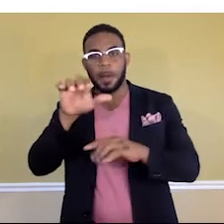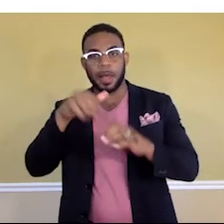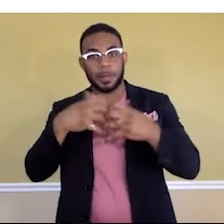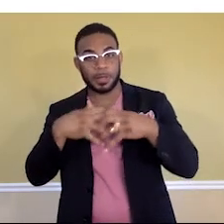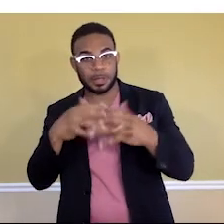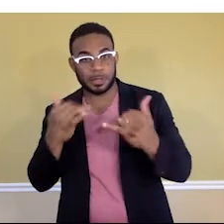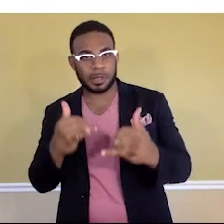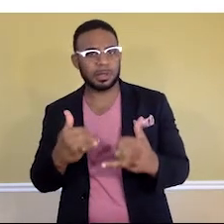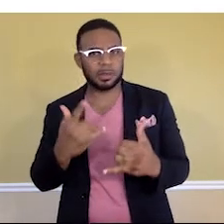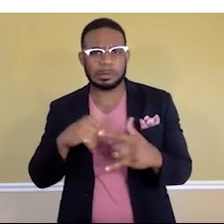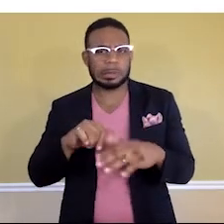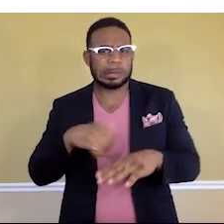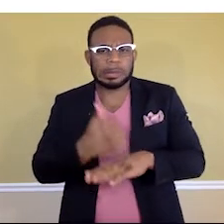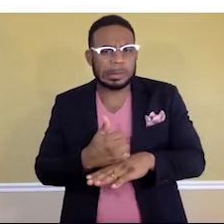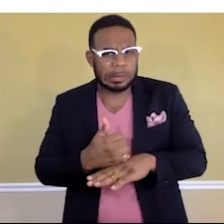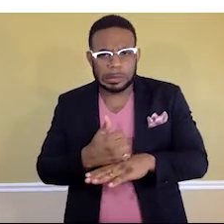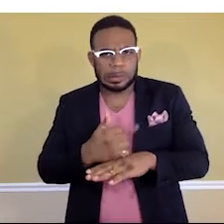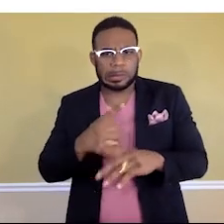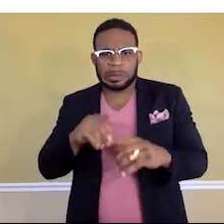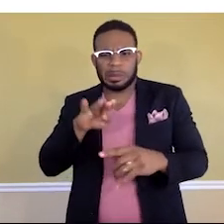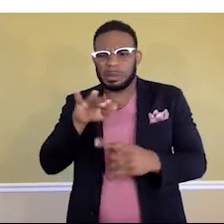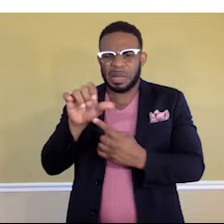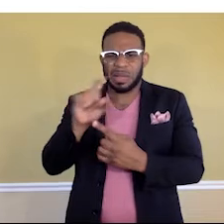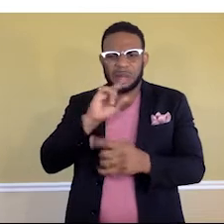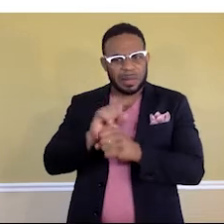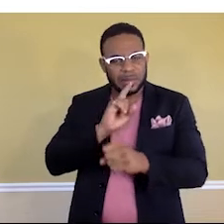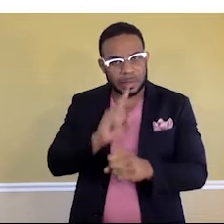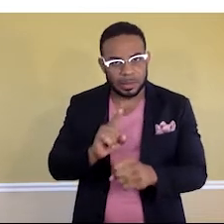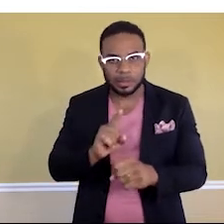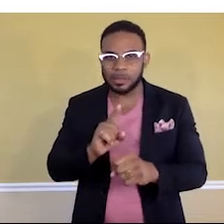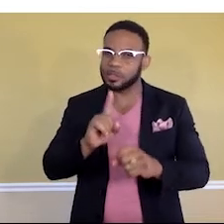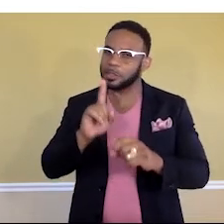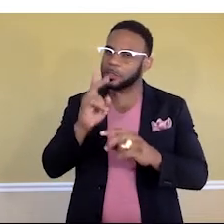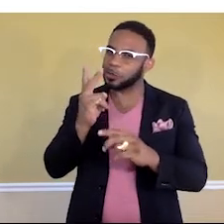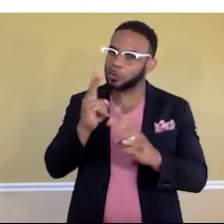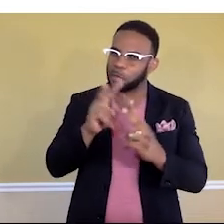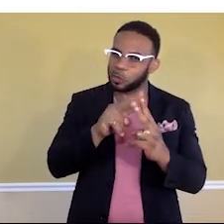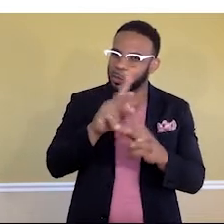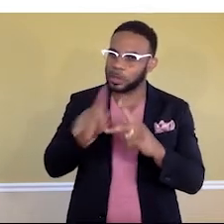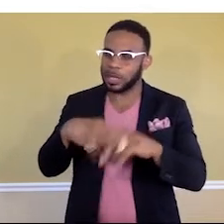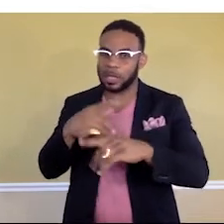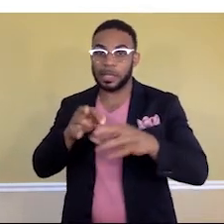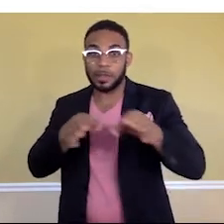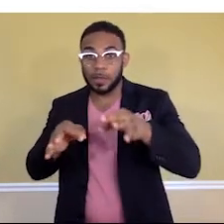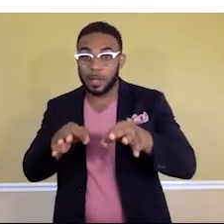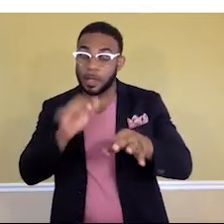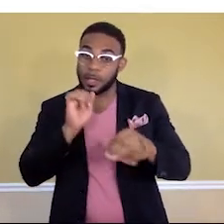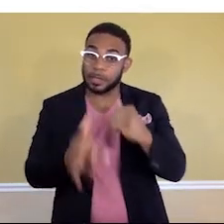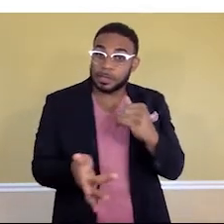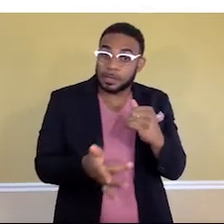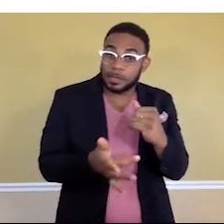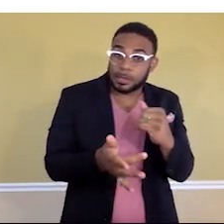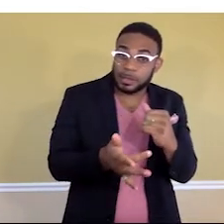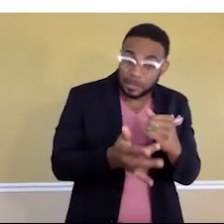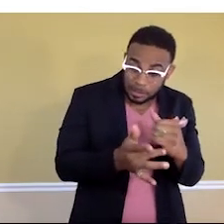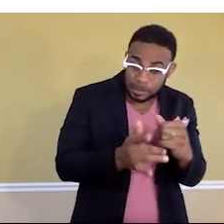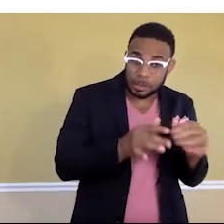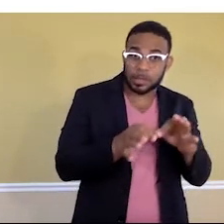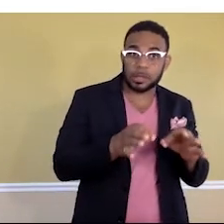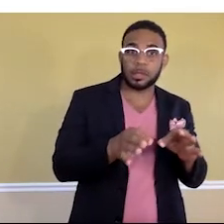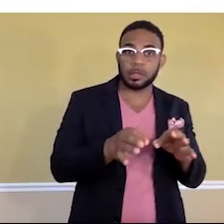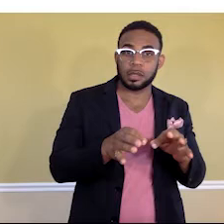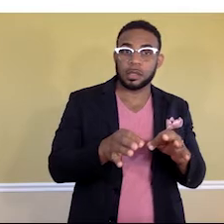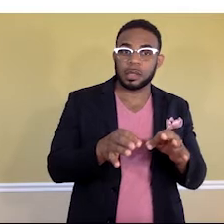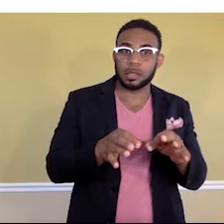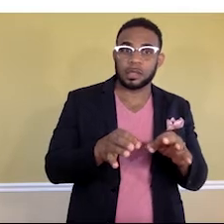So let's set a basis about what bias really is. There's two kinds of definitions, and there's a technical definition in machine learning